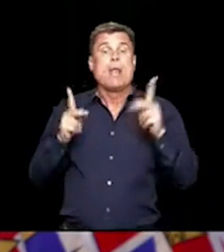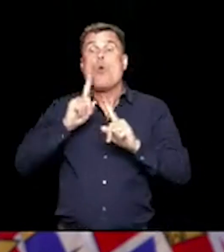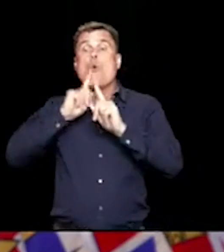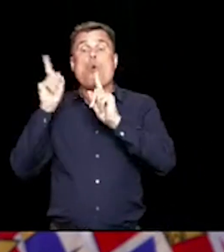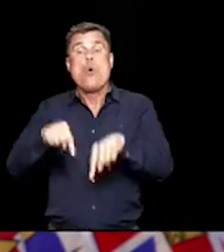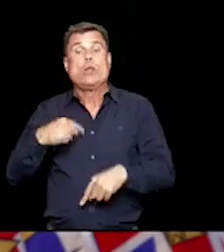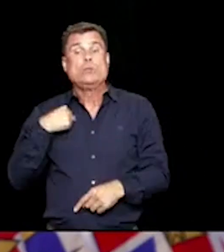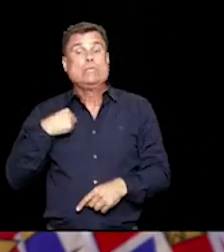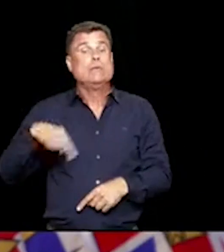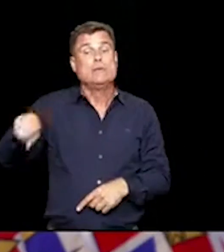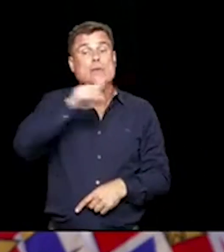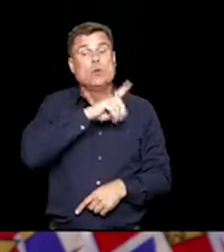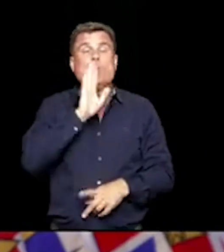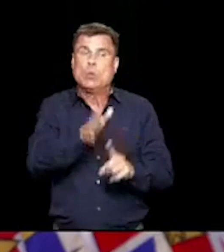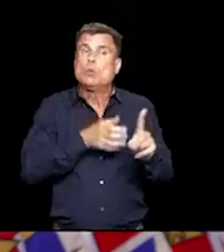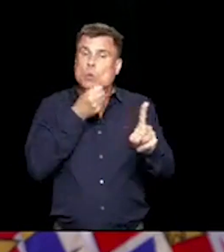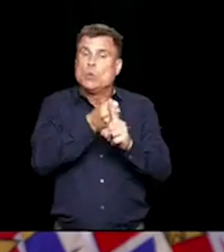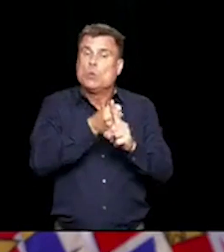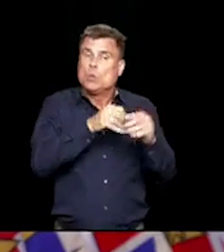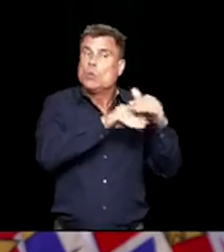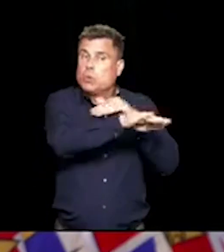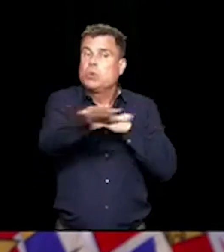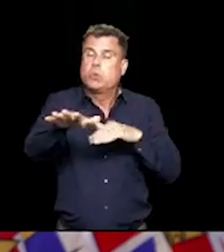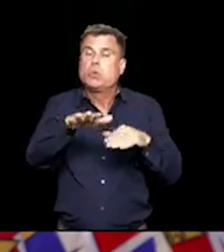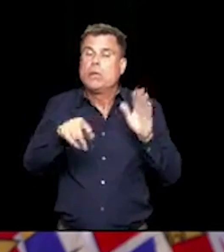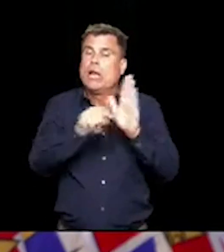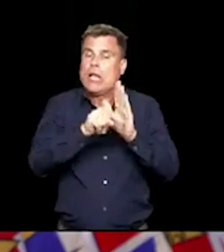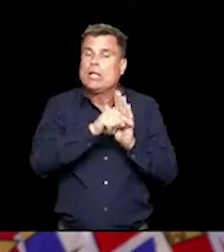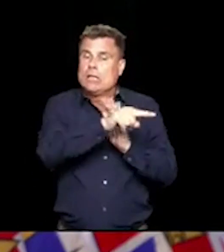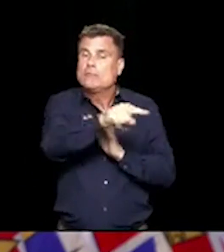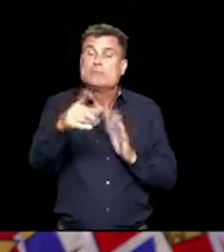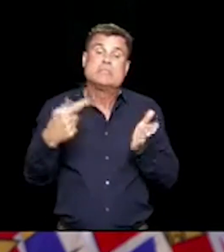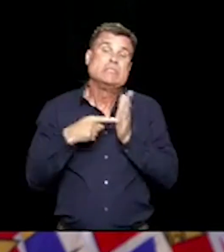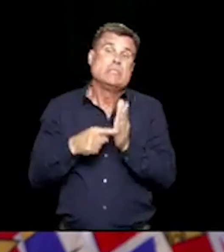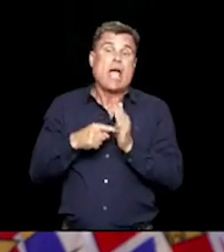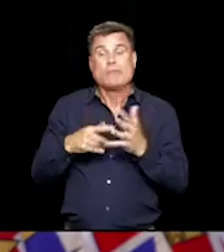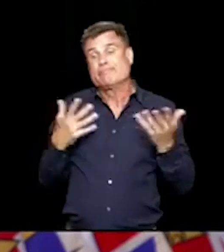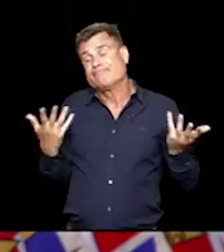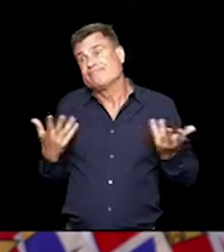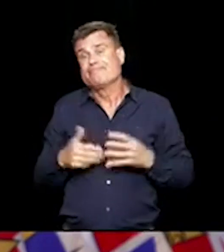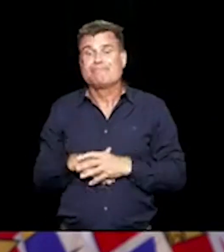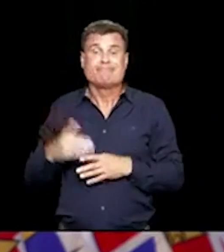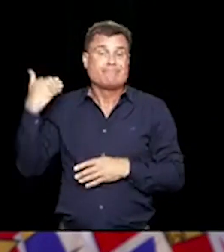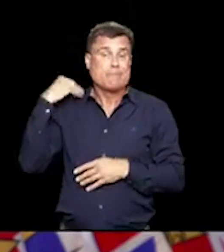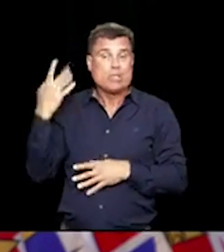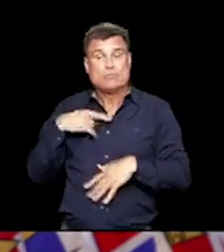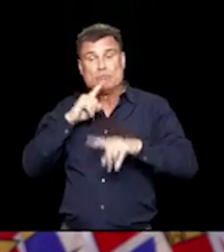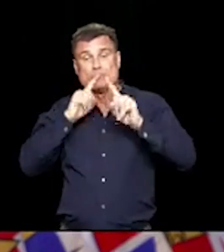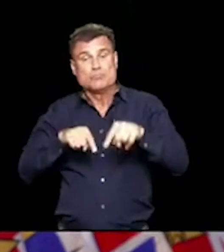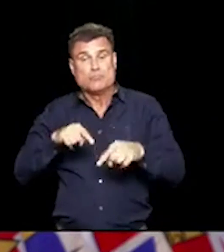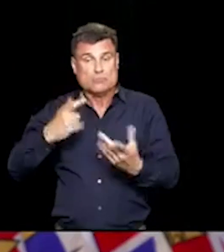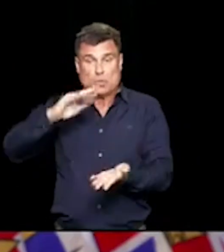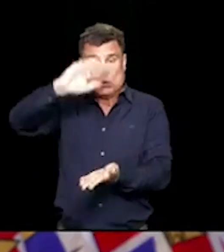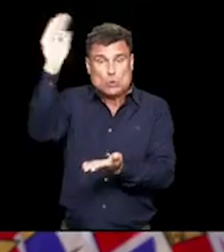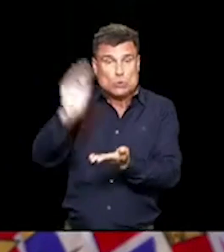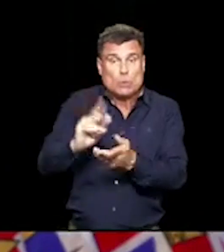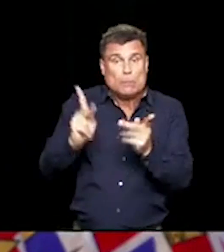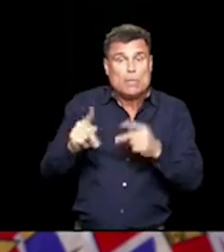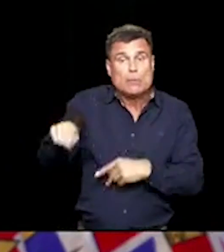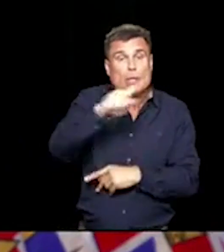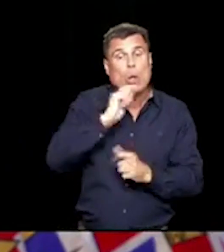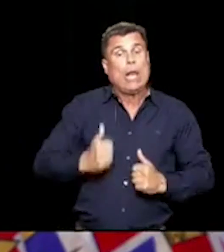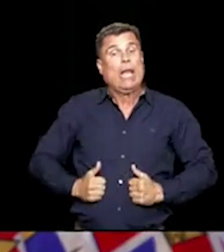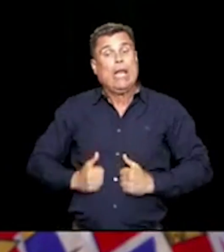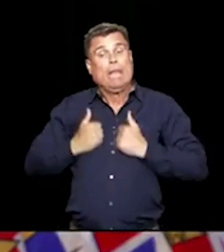of the public health measures that we took. For example, just the fact that we had to reduce the number of people